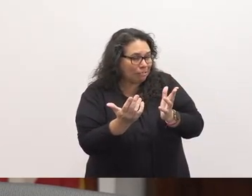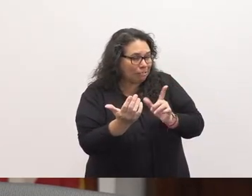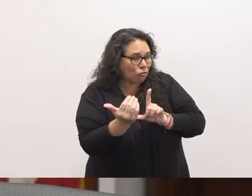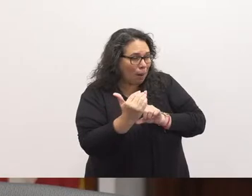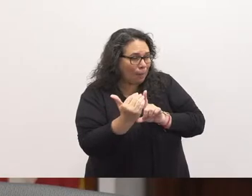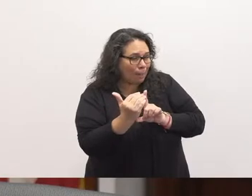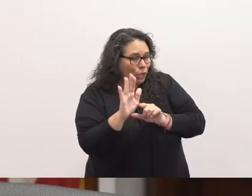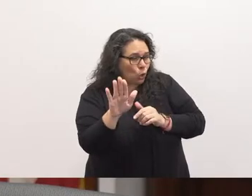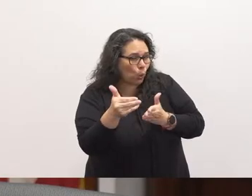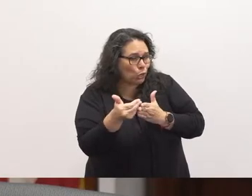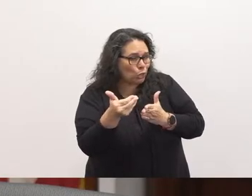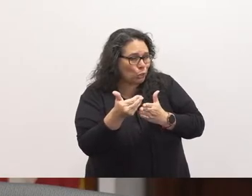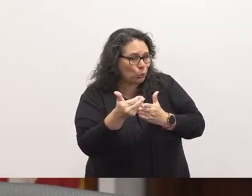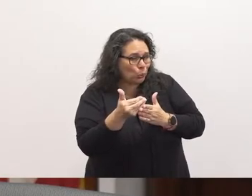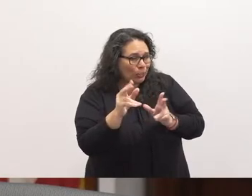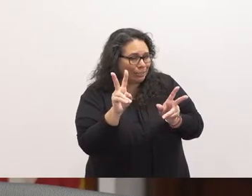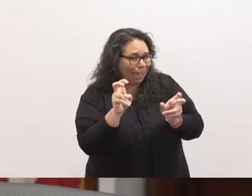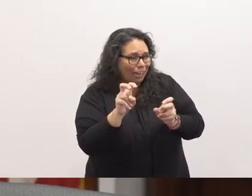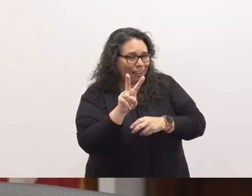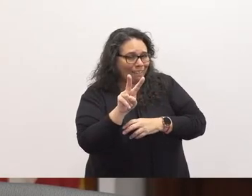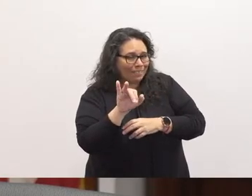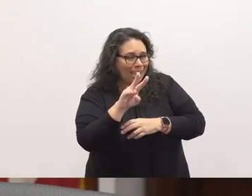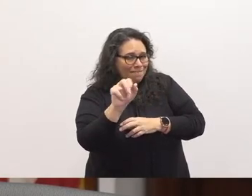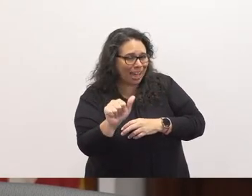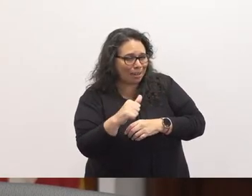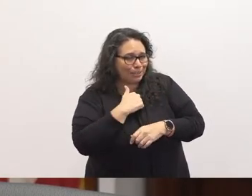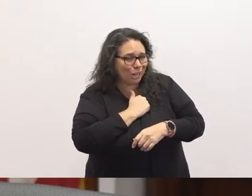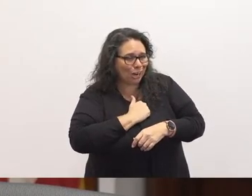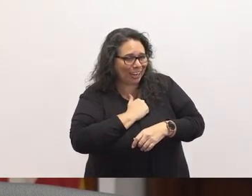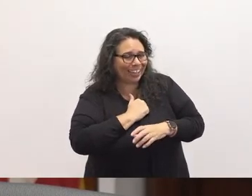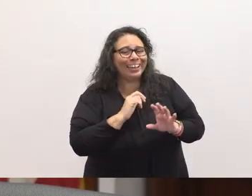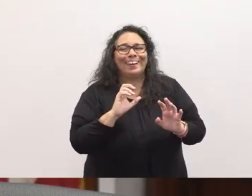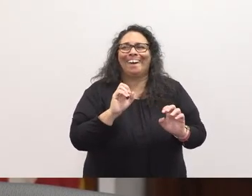new title, Viva, I'm sorry. Okay.